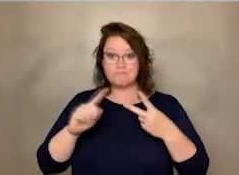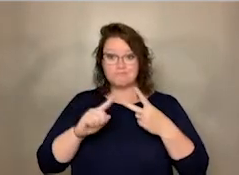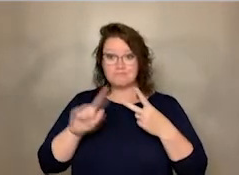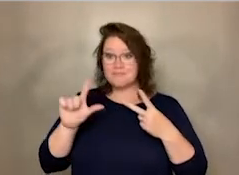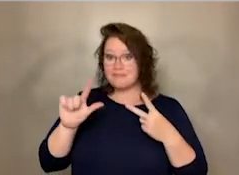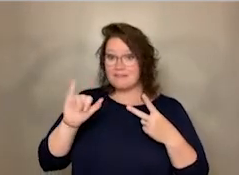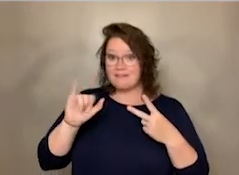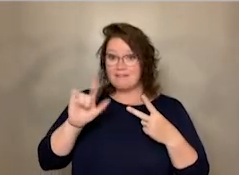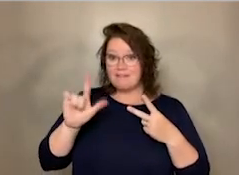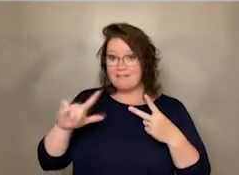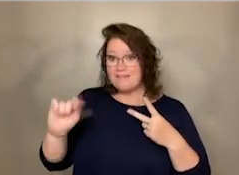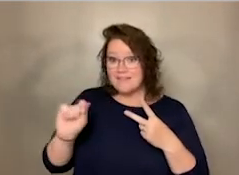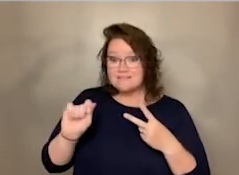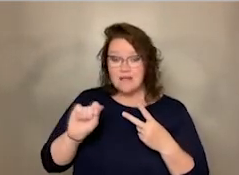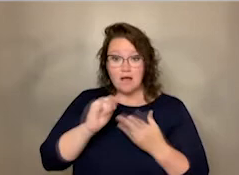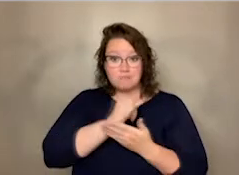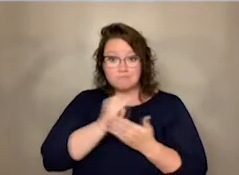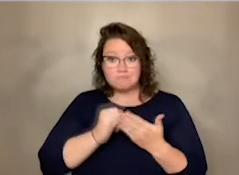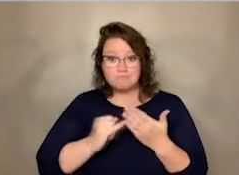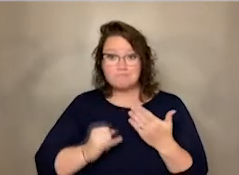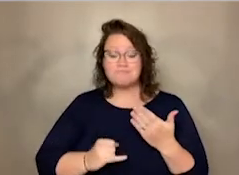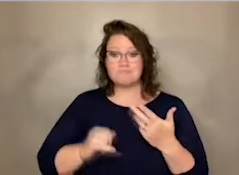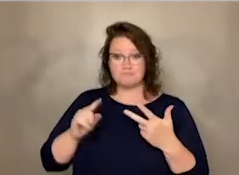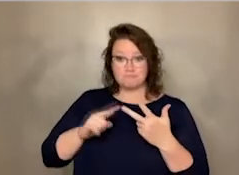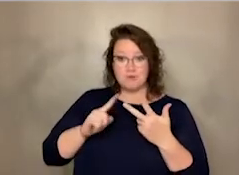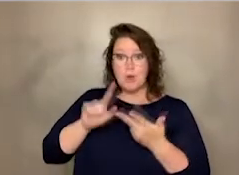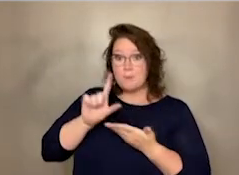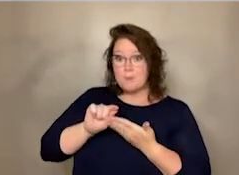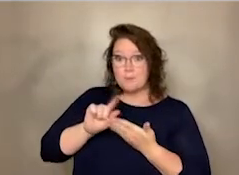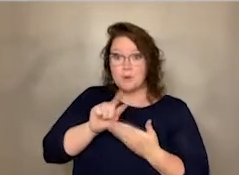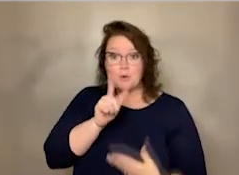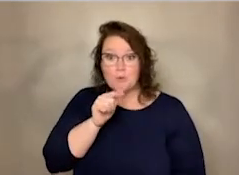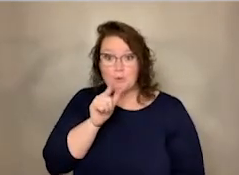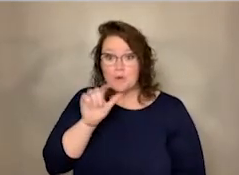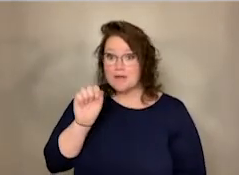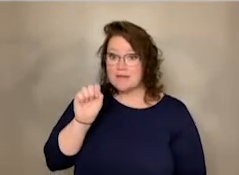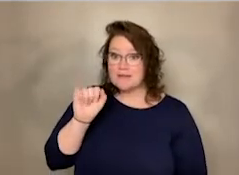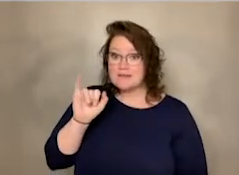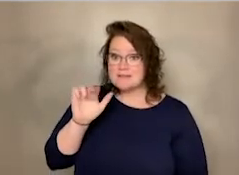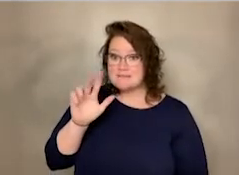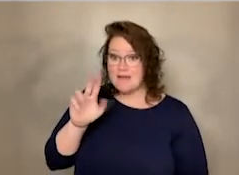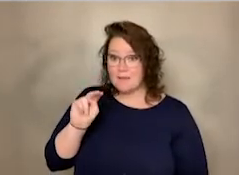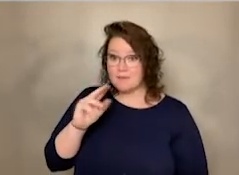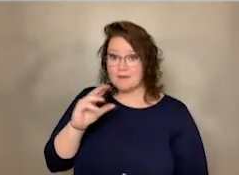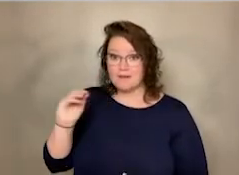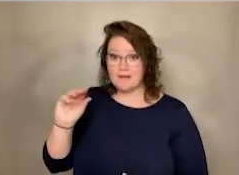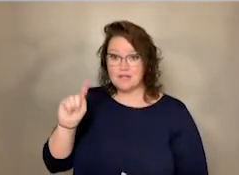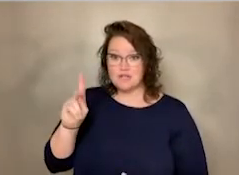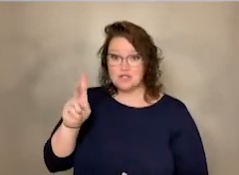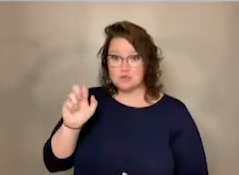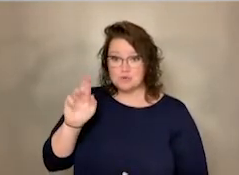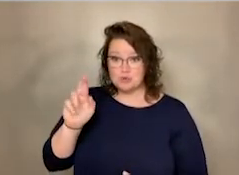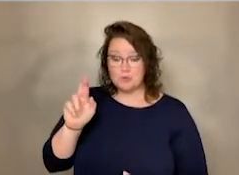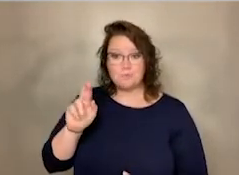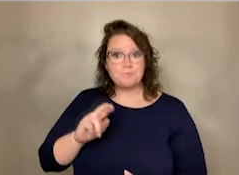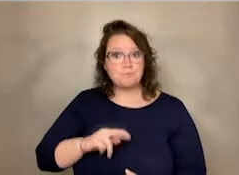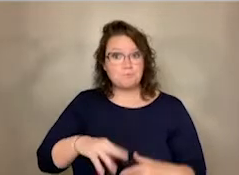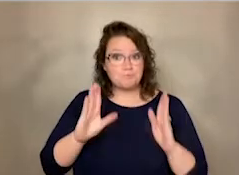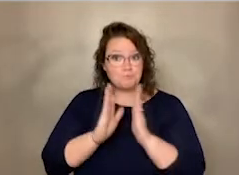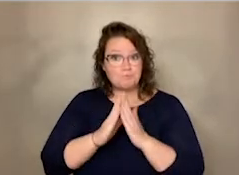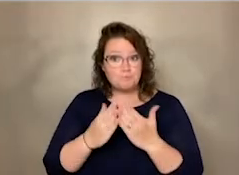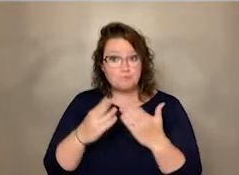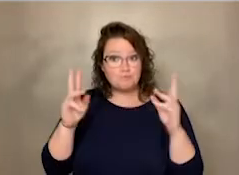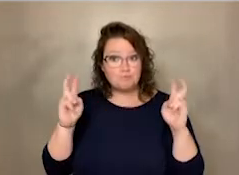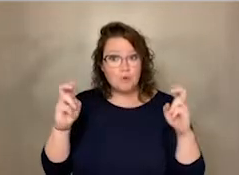and it's published by our good friends at Simon & Schuster. This book is about a boy who falls asleep